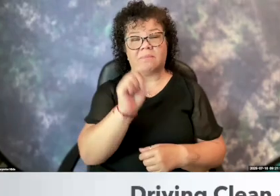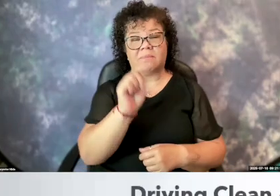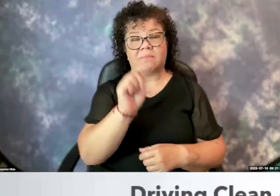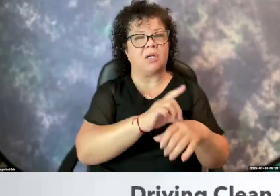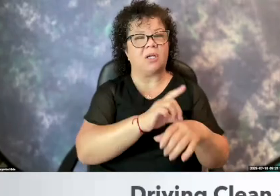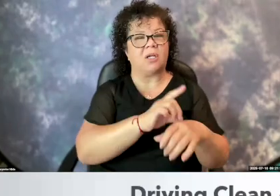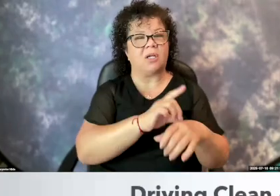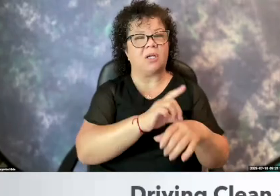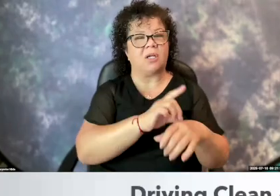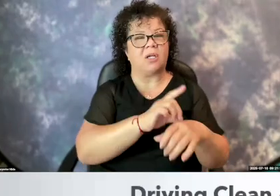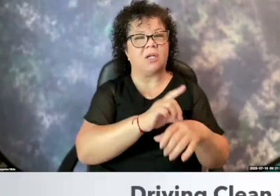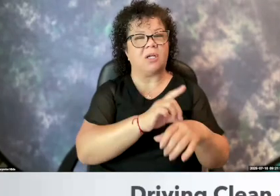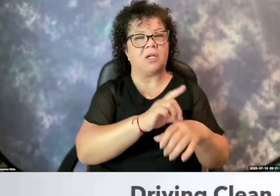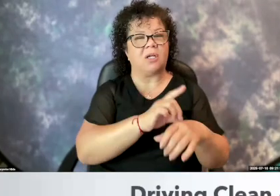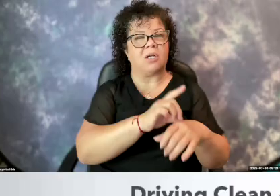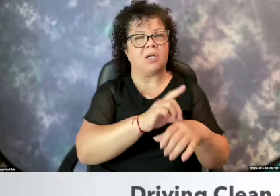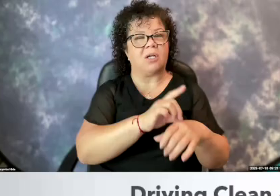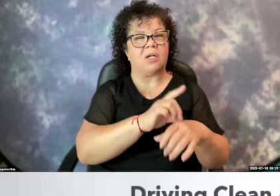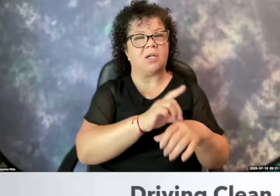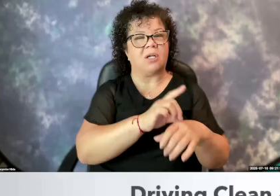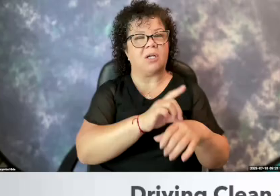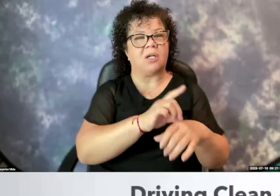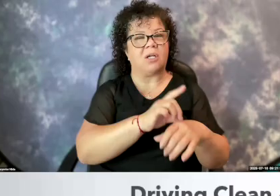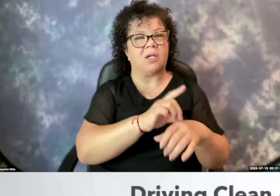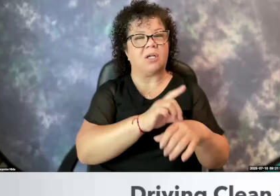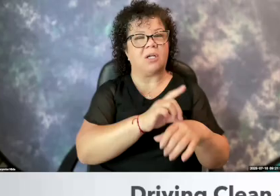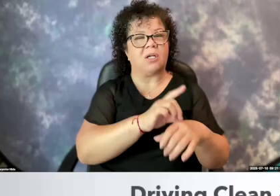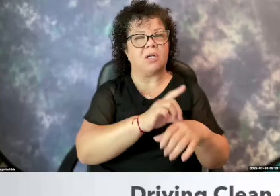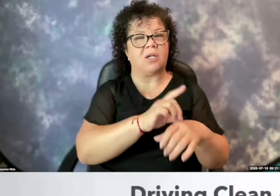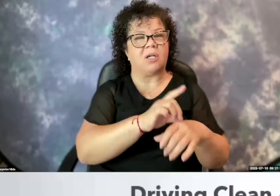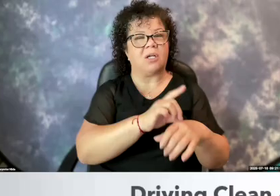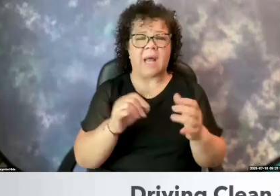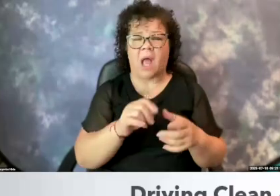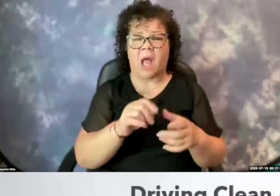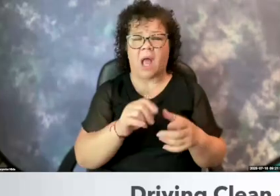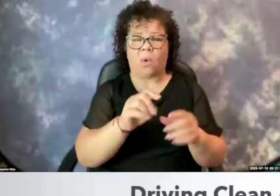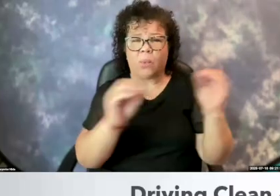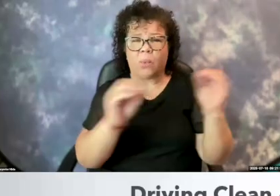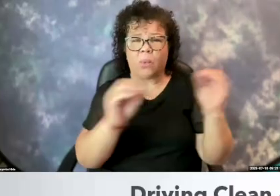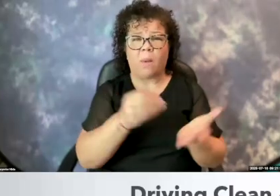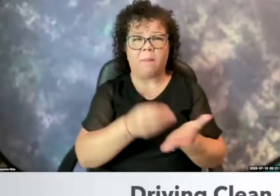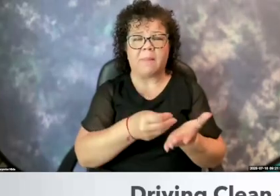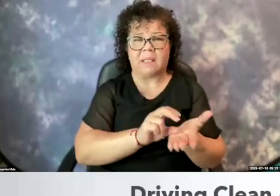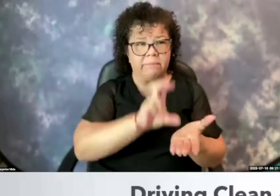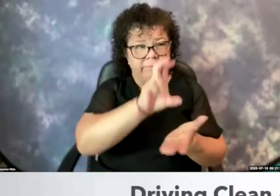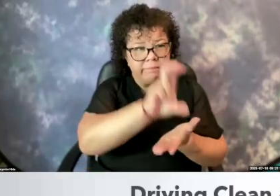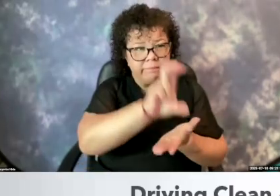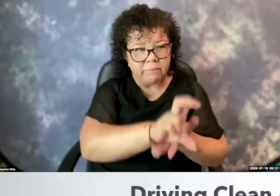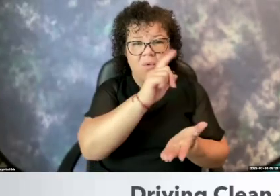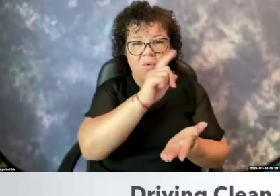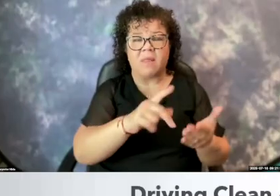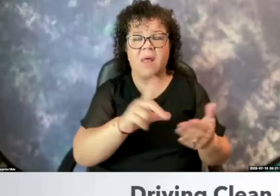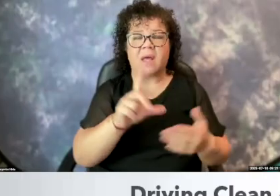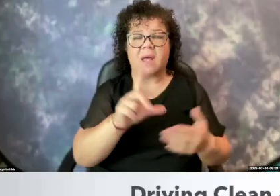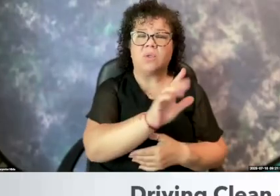This figure illustrates just the light-duty vehicle purchase incentive projects from the slide you just saw a moment ago. This year, there's